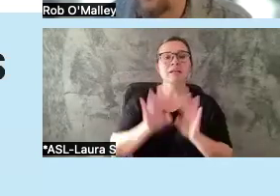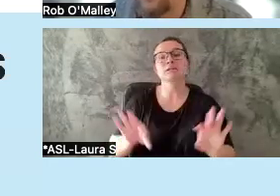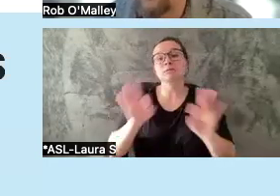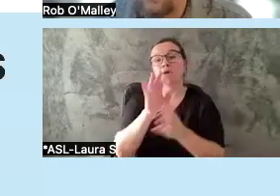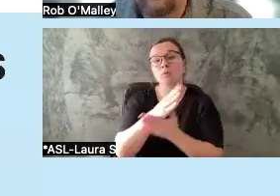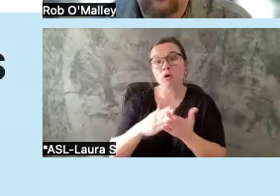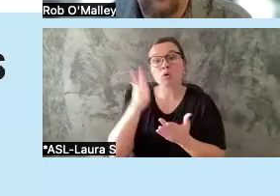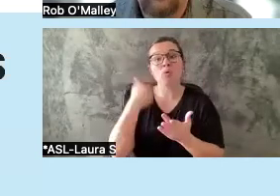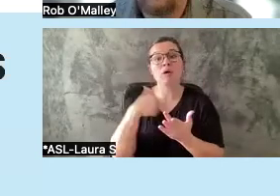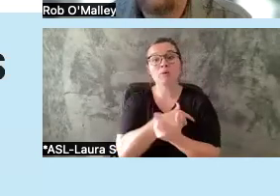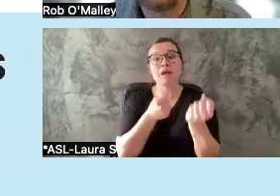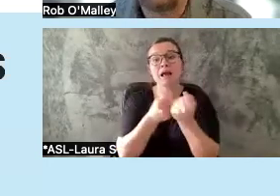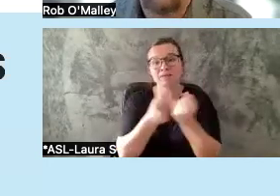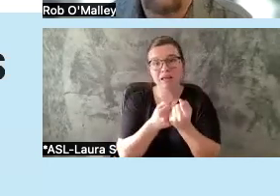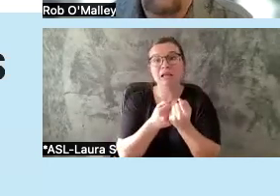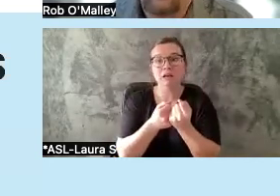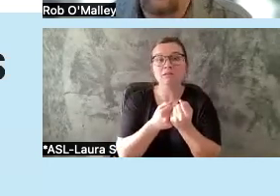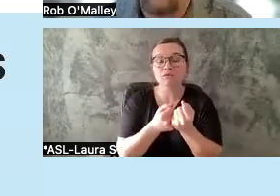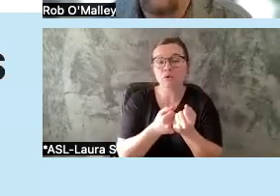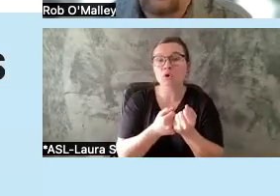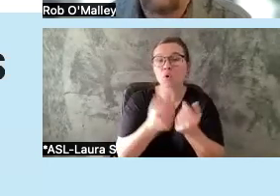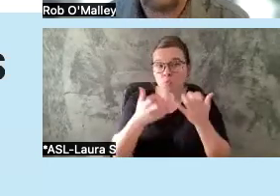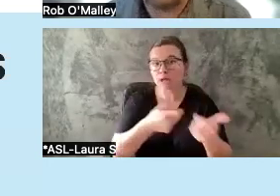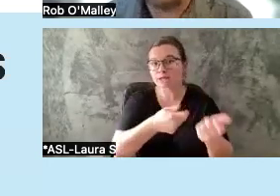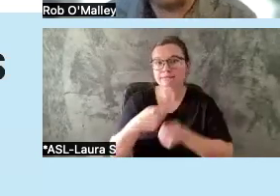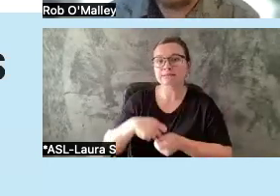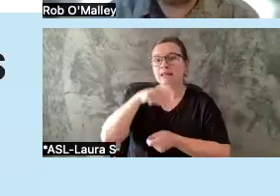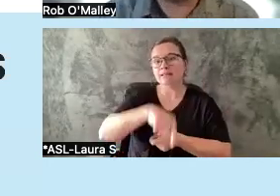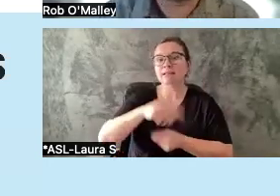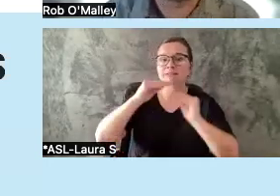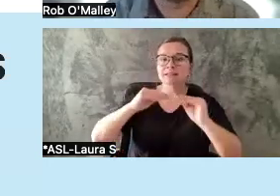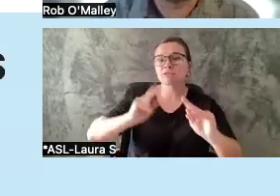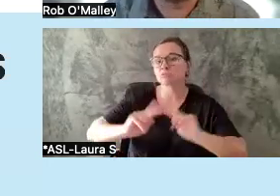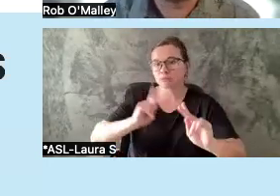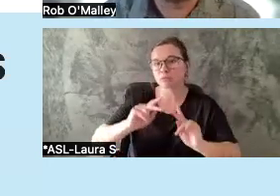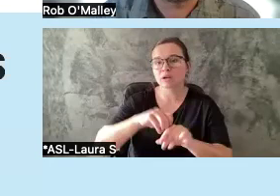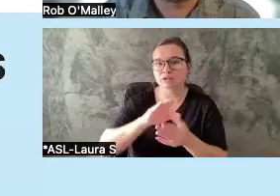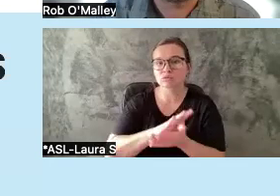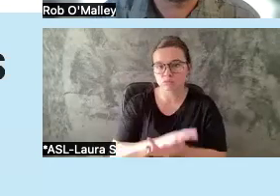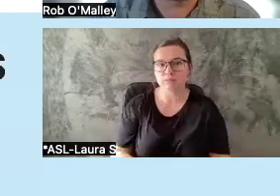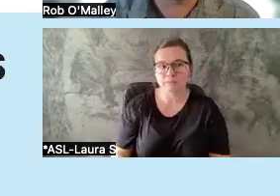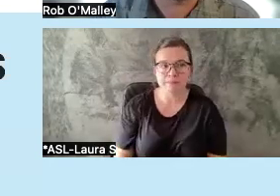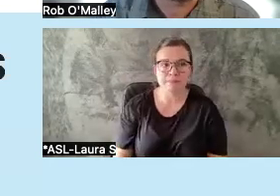of why we advocate for pulling some of this into classroom education.